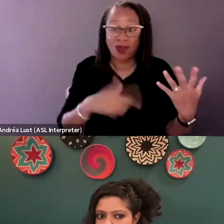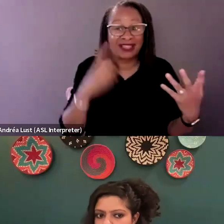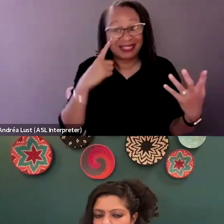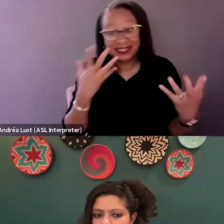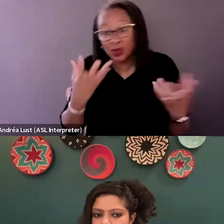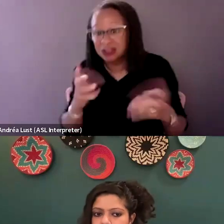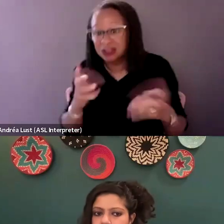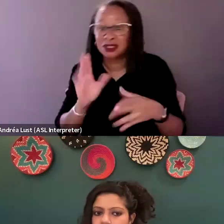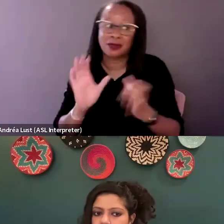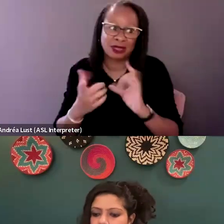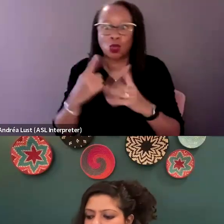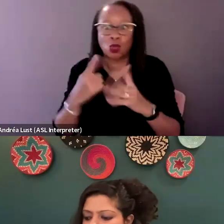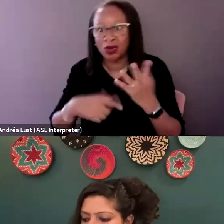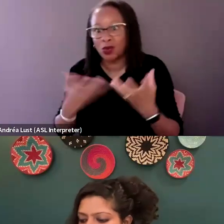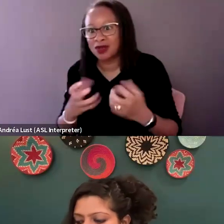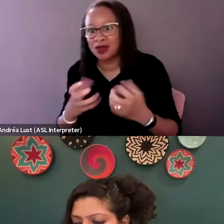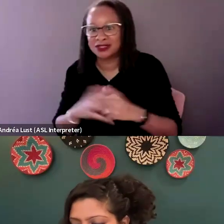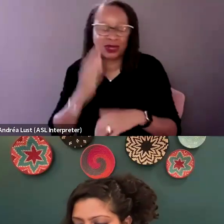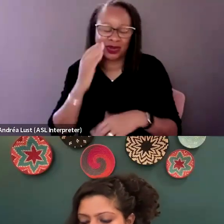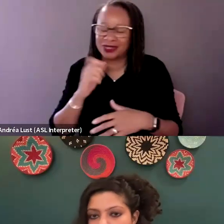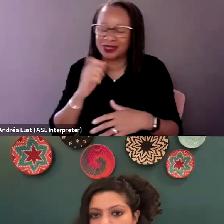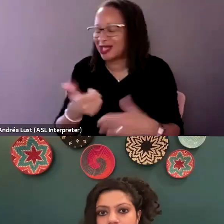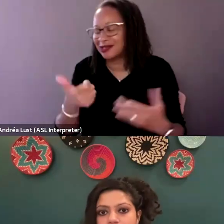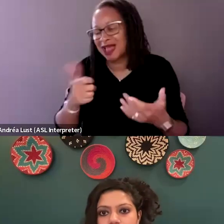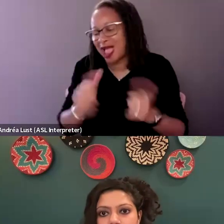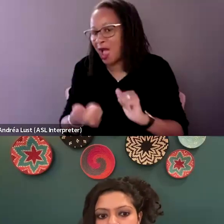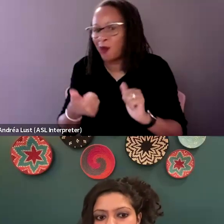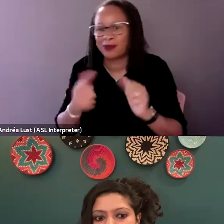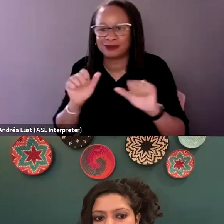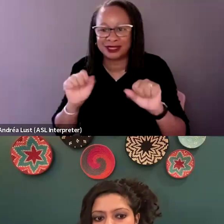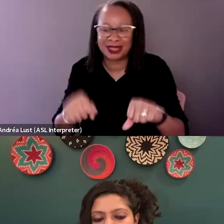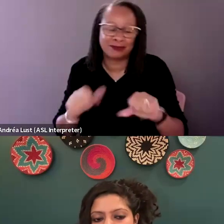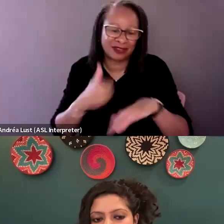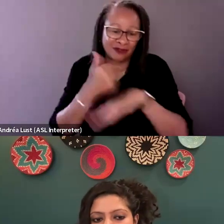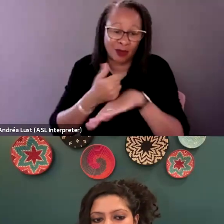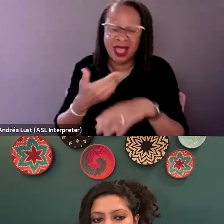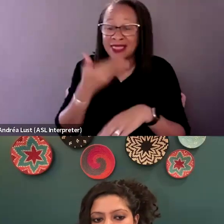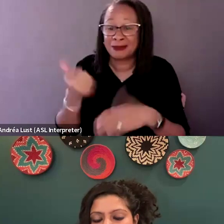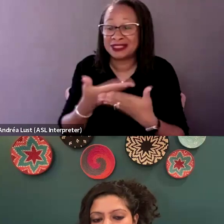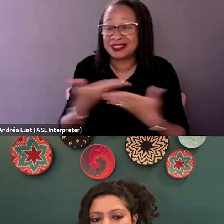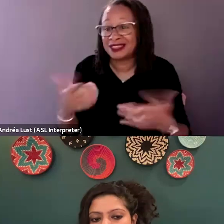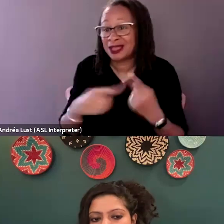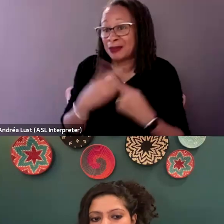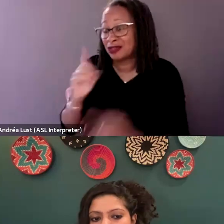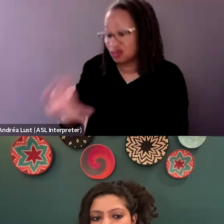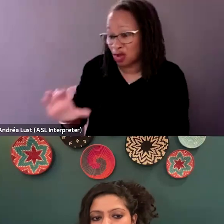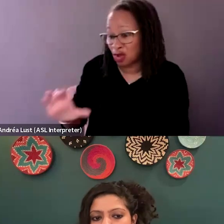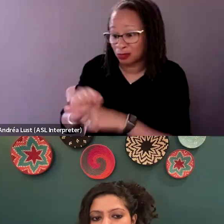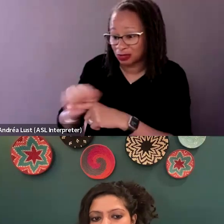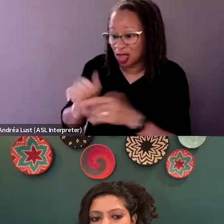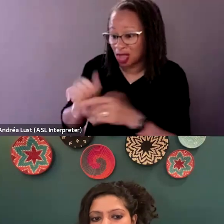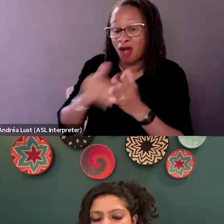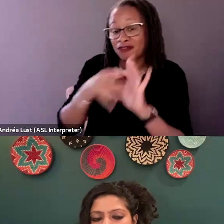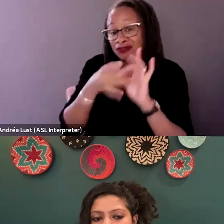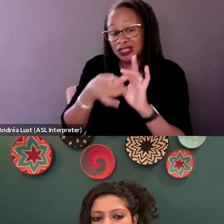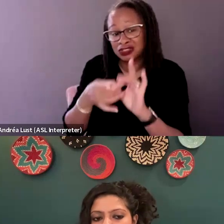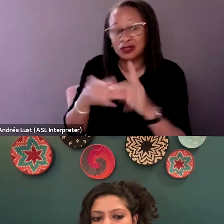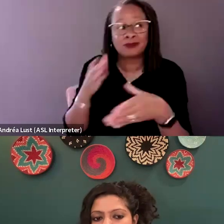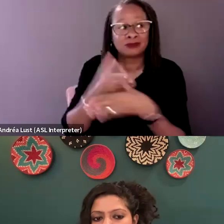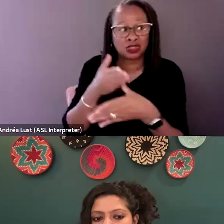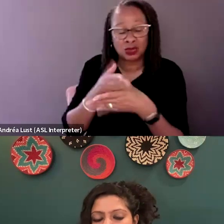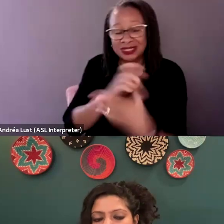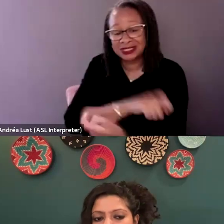Nice. So, okay, so based on all of this, I think I have a final question before we can go to Q&A, because